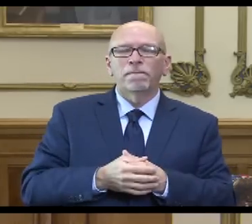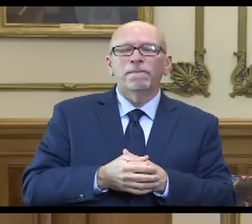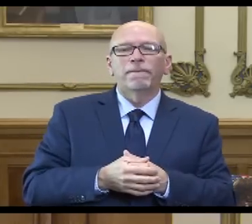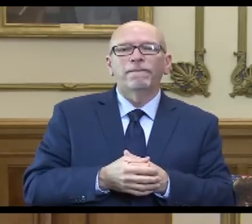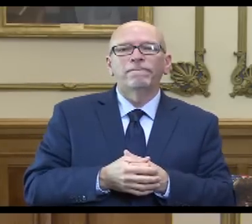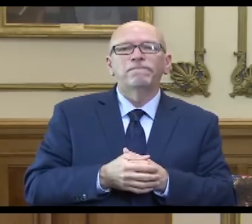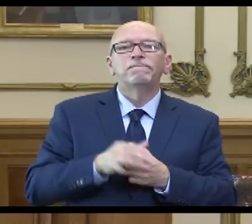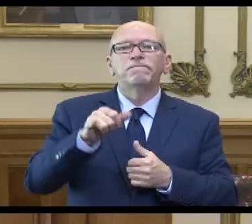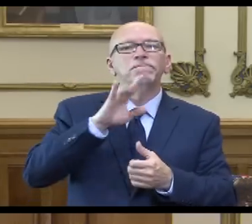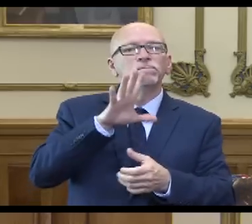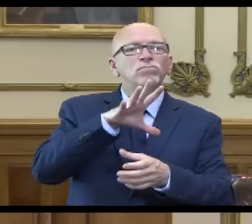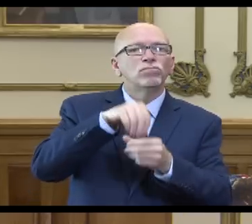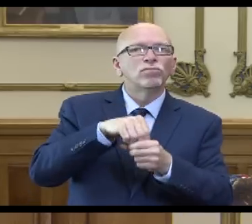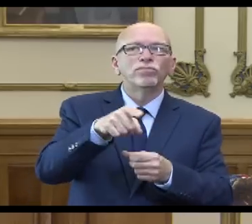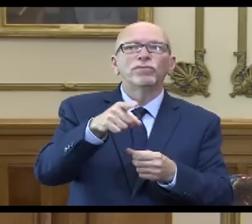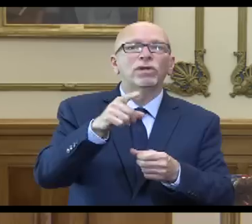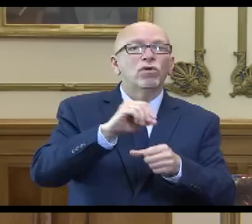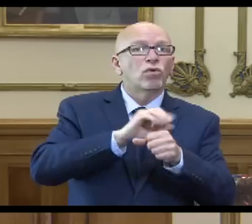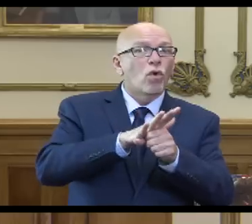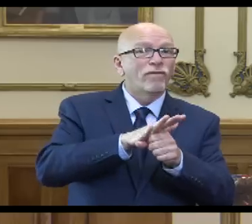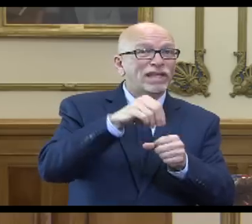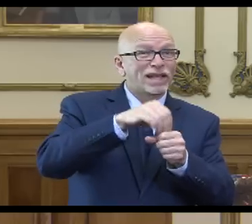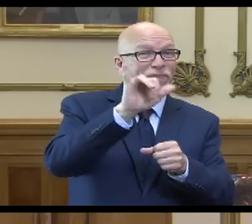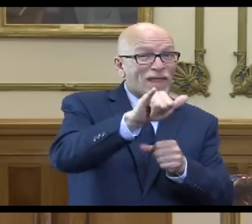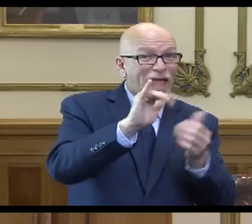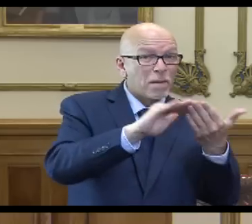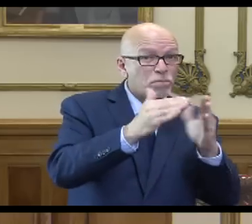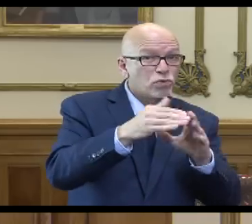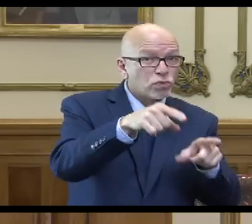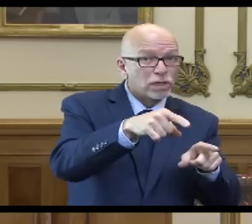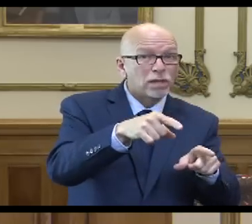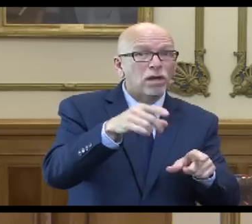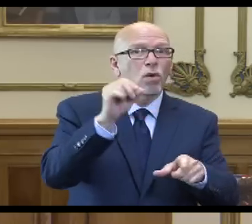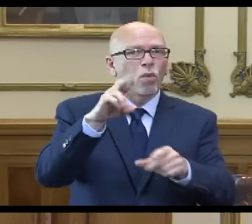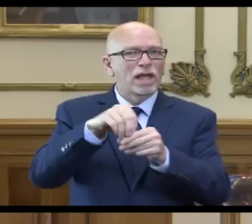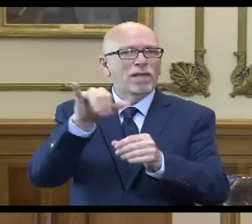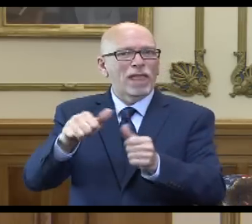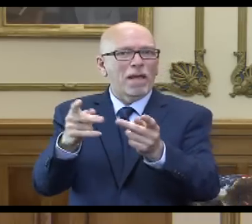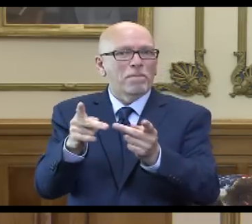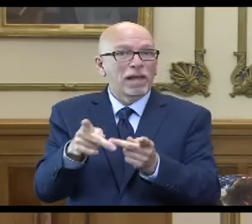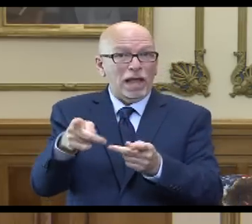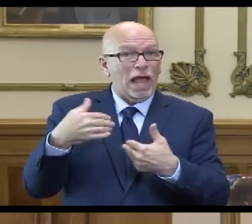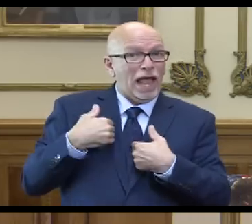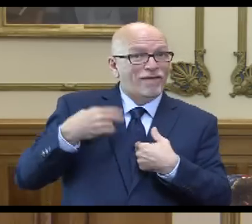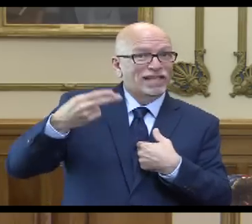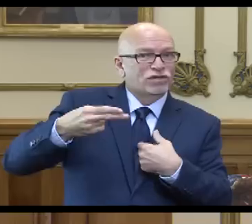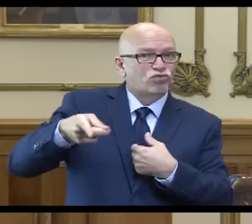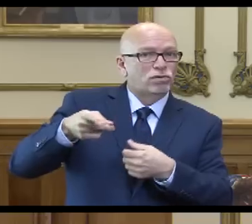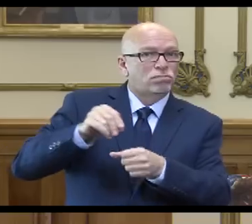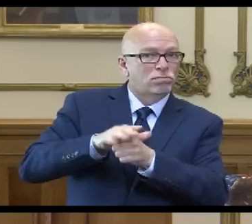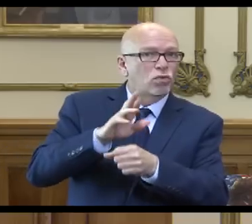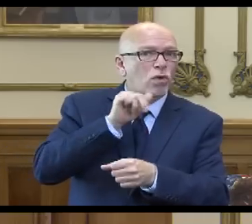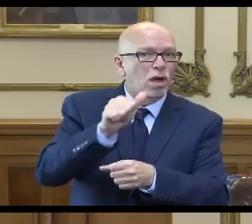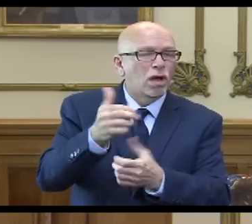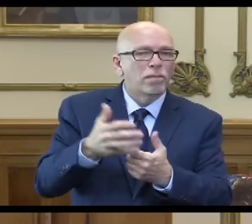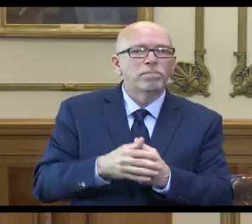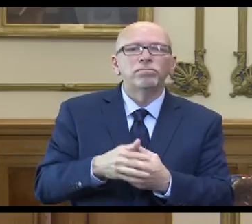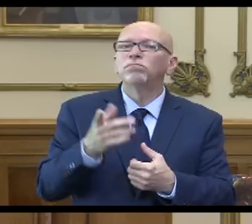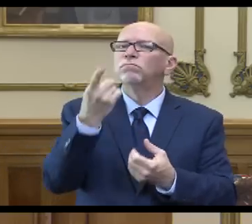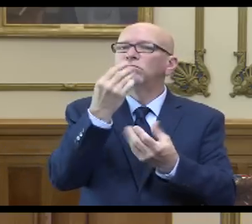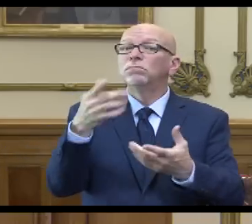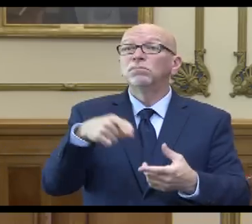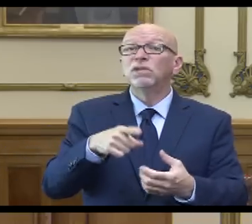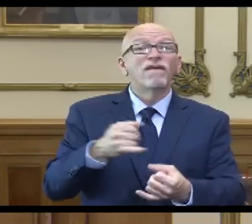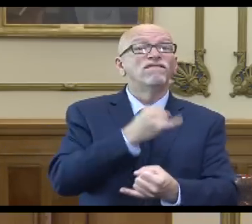into account the COVID rates in both the community and the individual facility. And let me say up front, this is not a